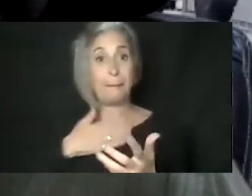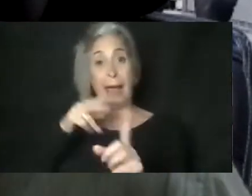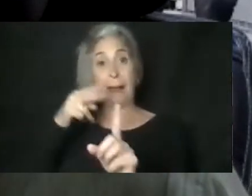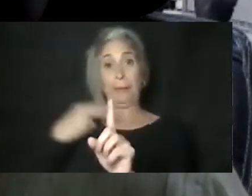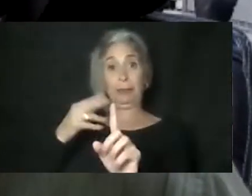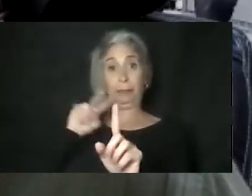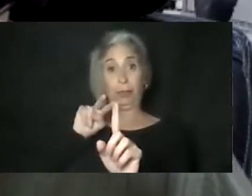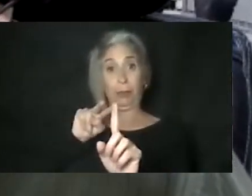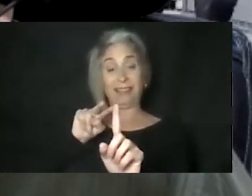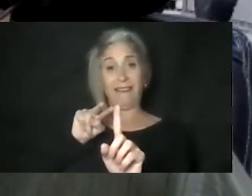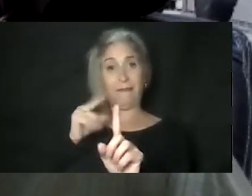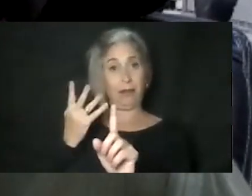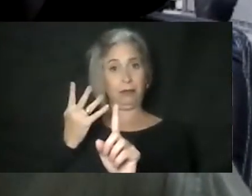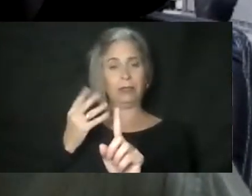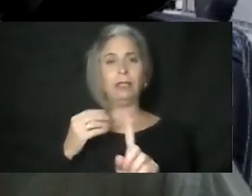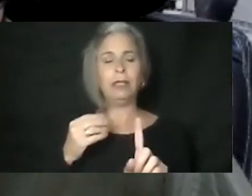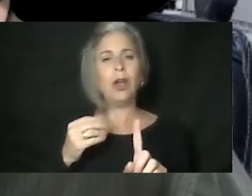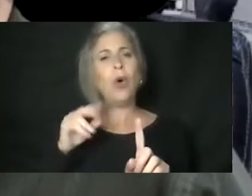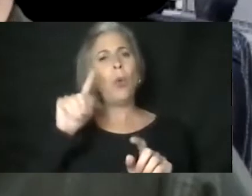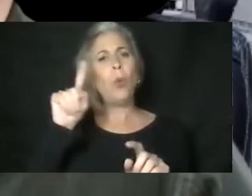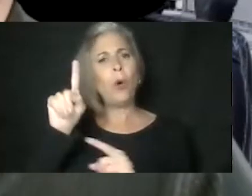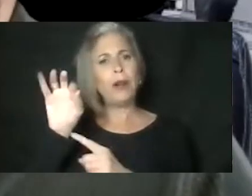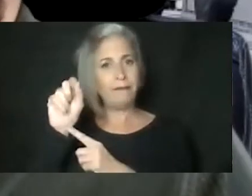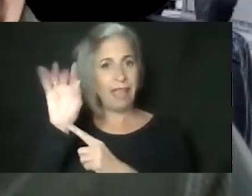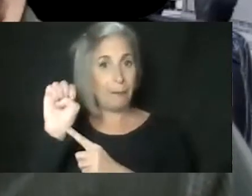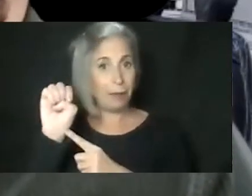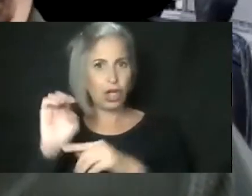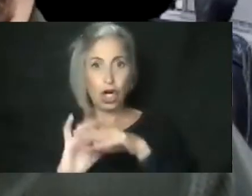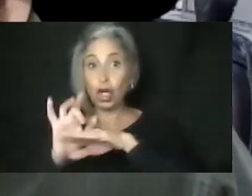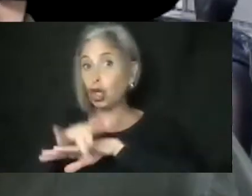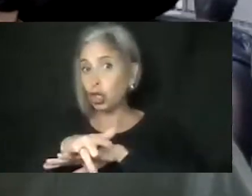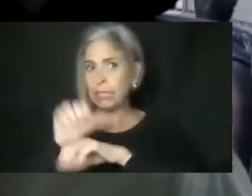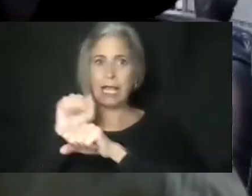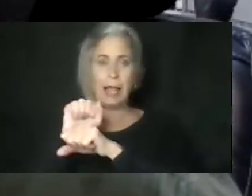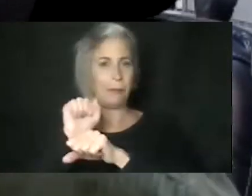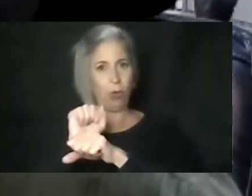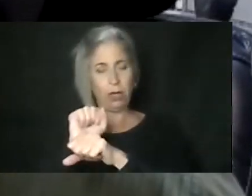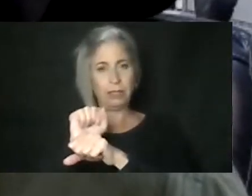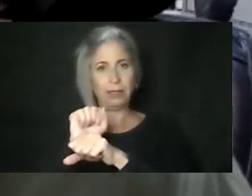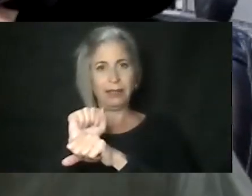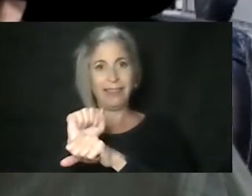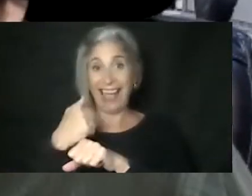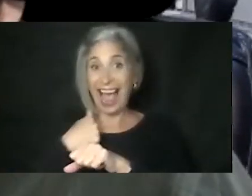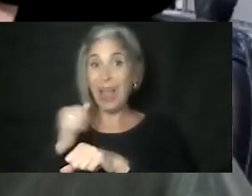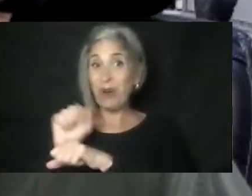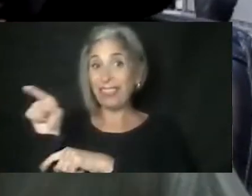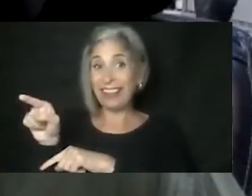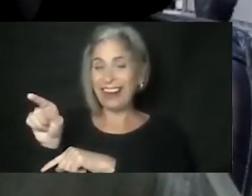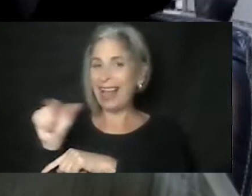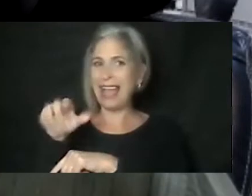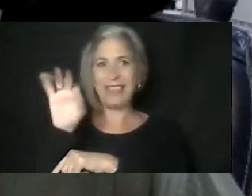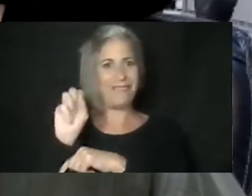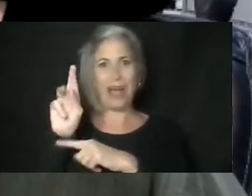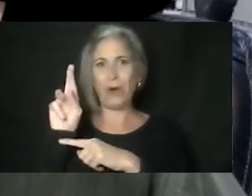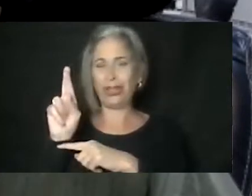perspective, as one of Fable's very earliest employees, but I'm not quite the founder. I